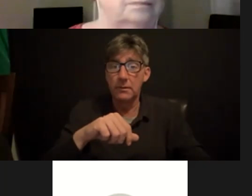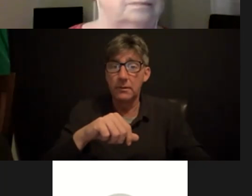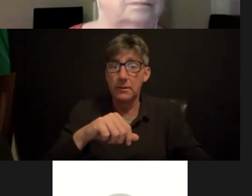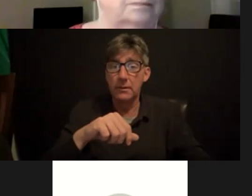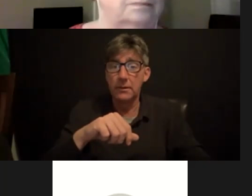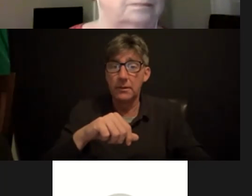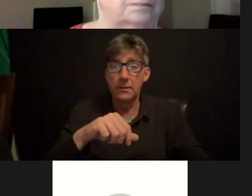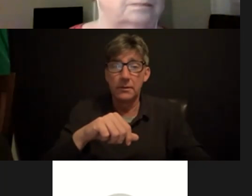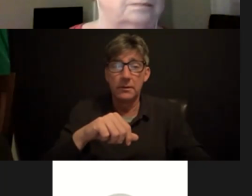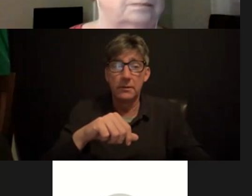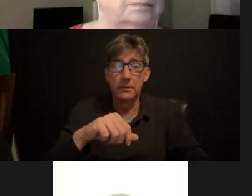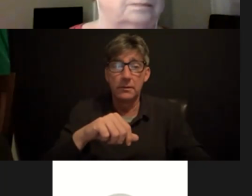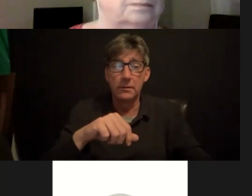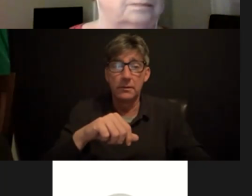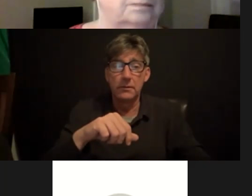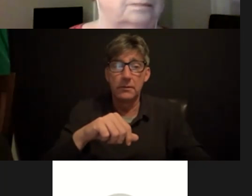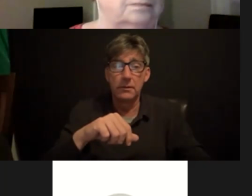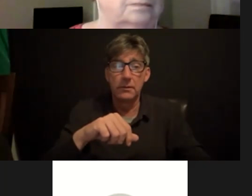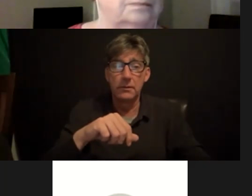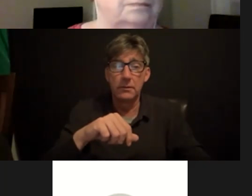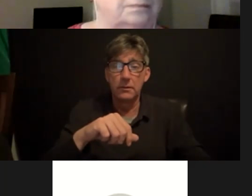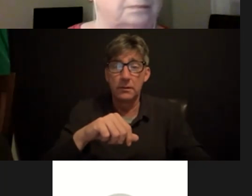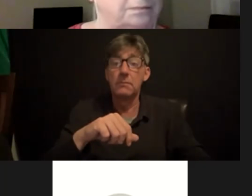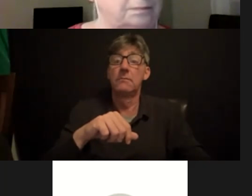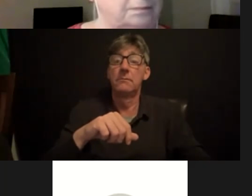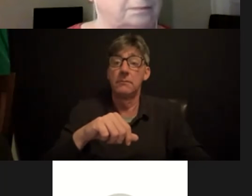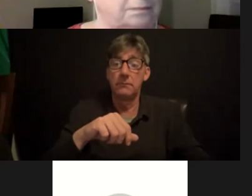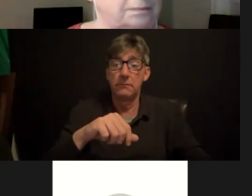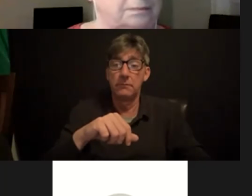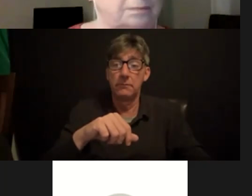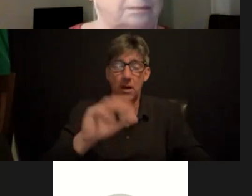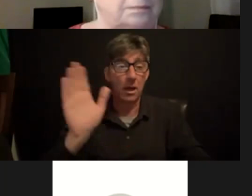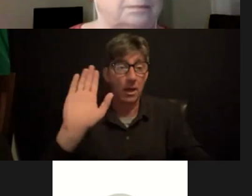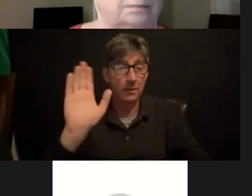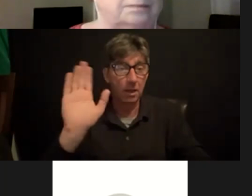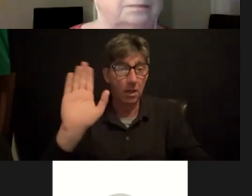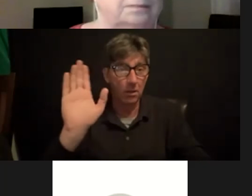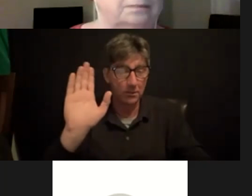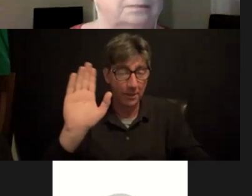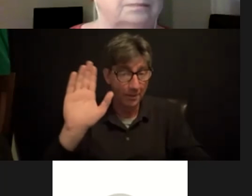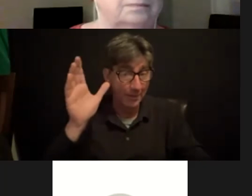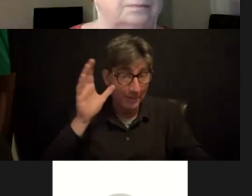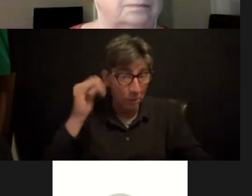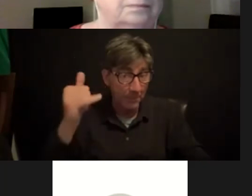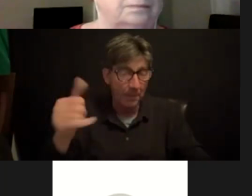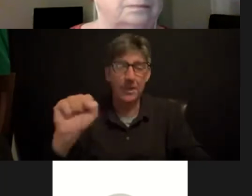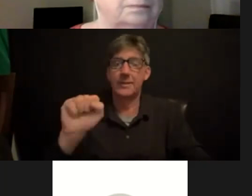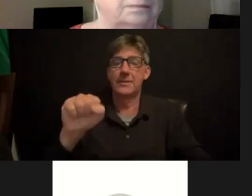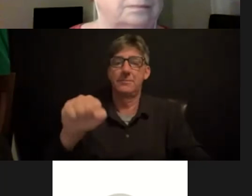Seems that we might be having it. Oh, Mr. Cronin? Hello? Yes, do you hear me now? Yes, we